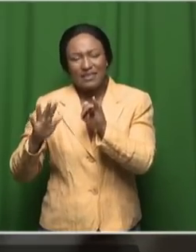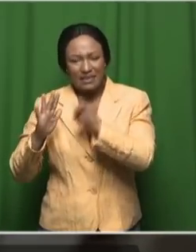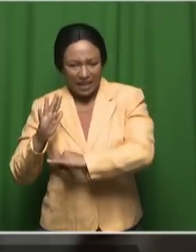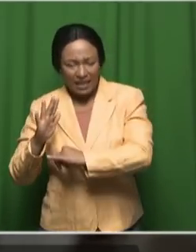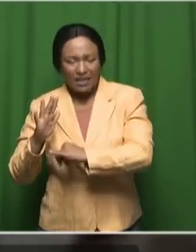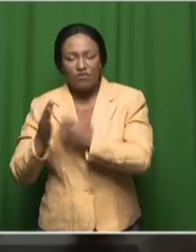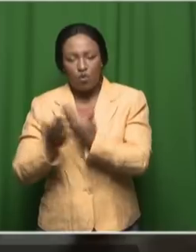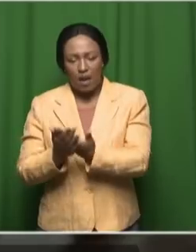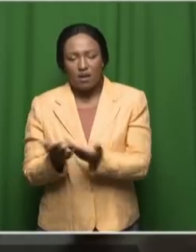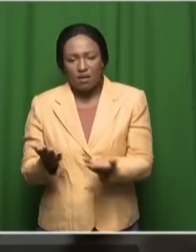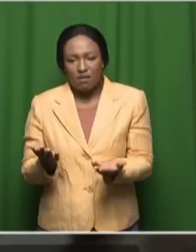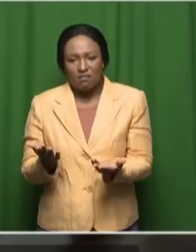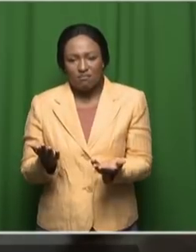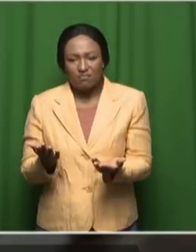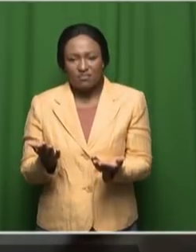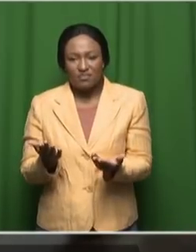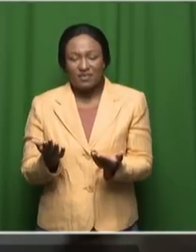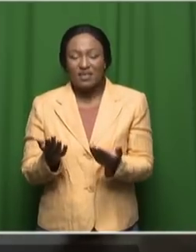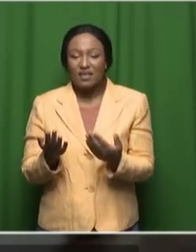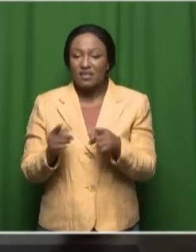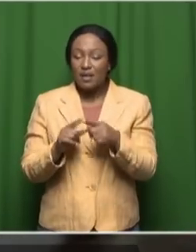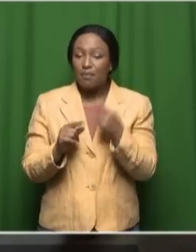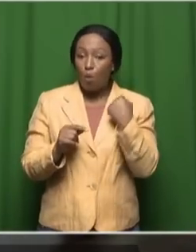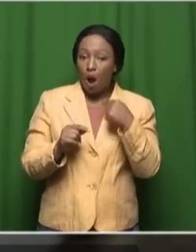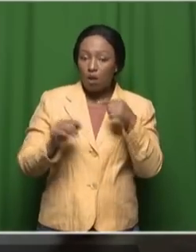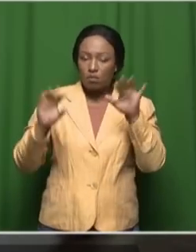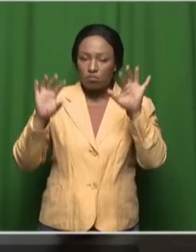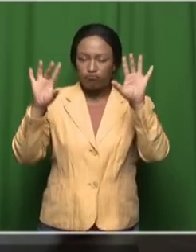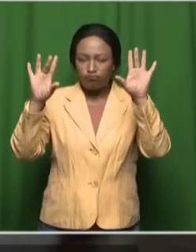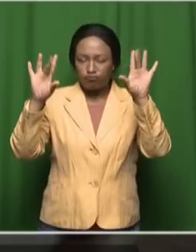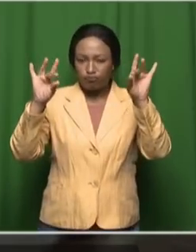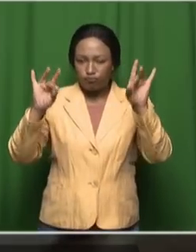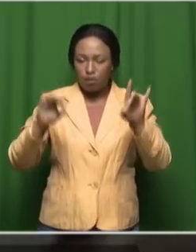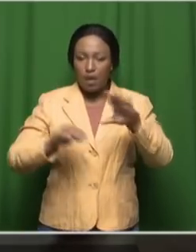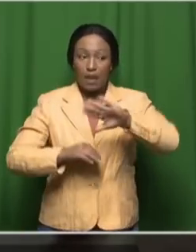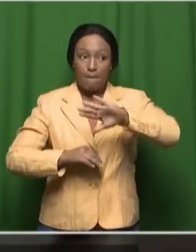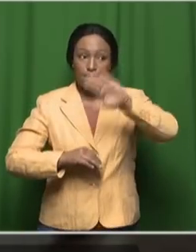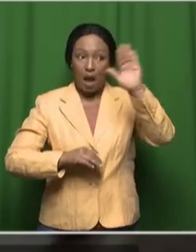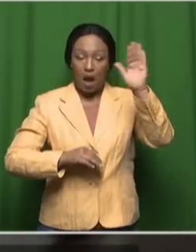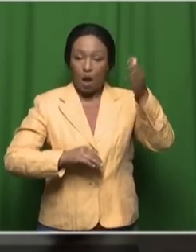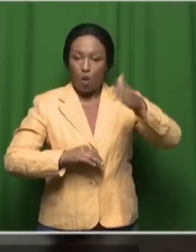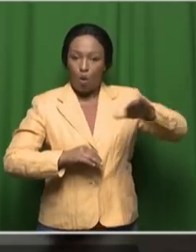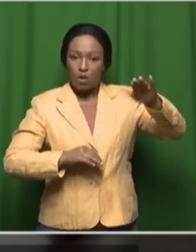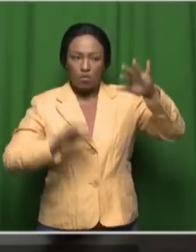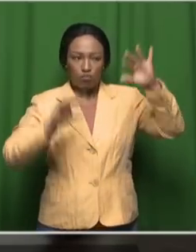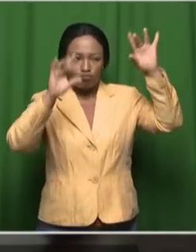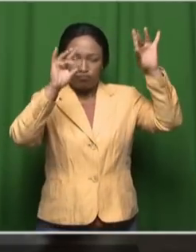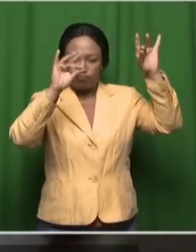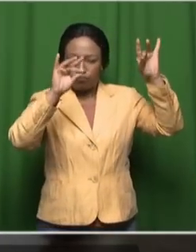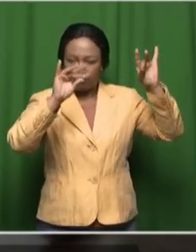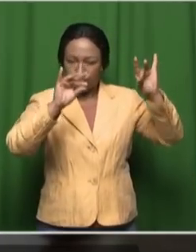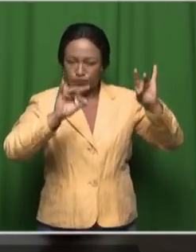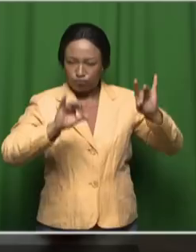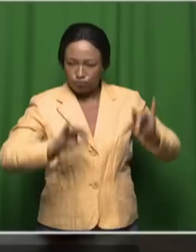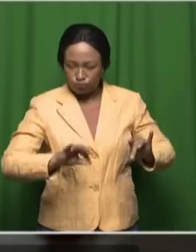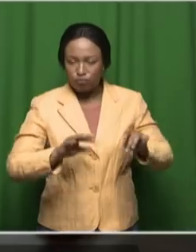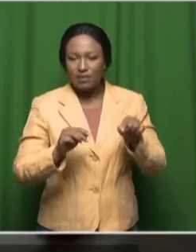So obviously the snow is also on the other side of the mountain, so there's danger of going over the passes and things like